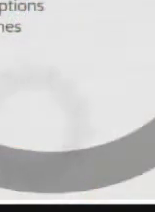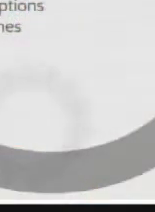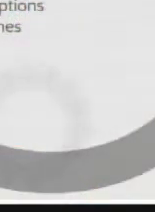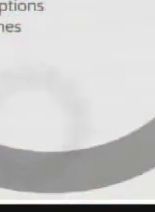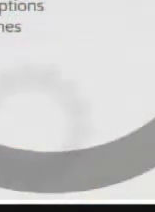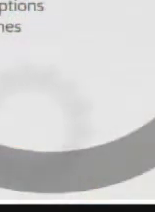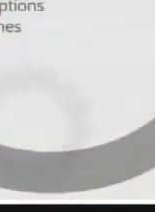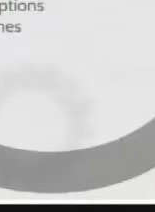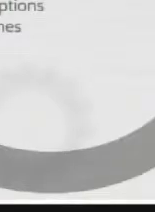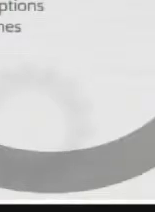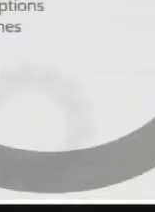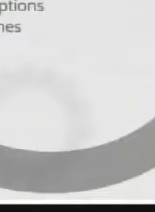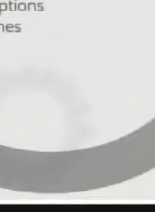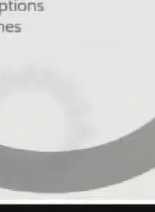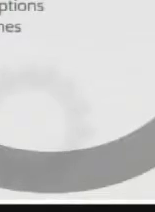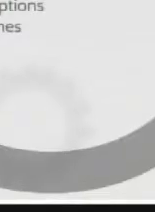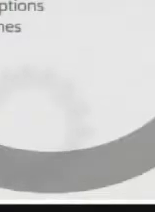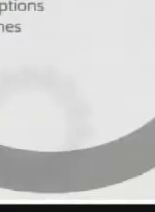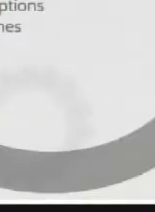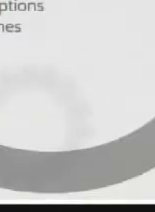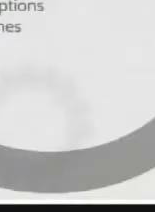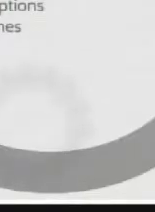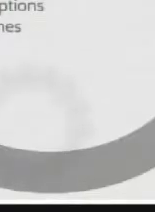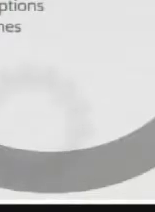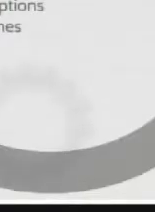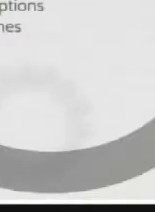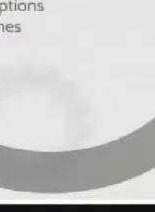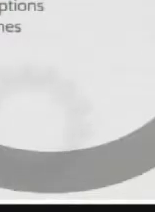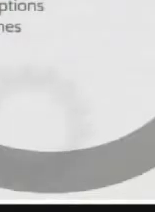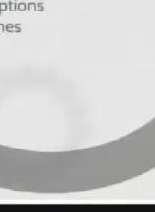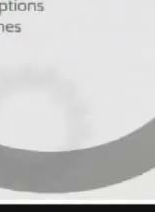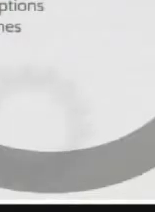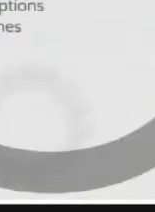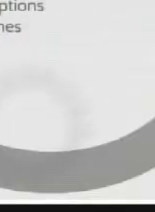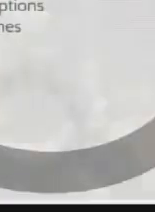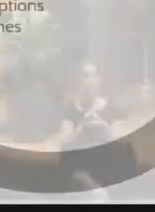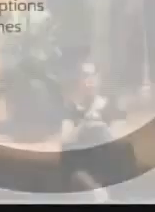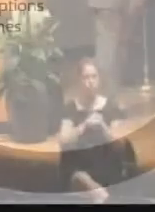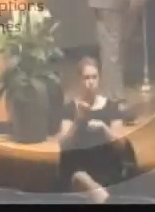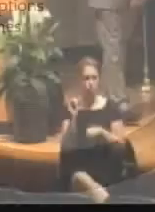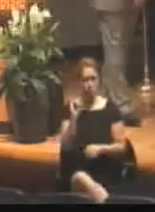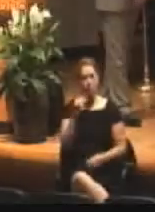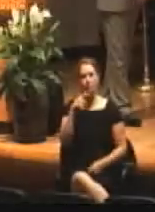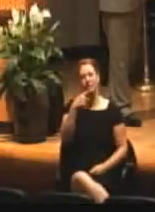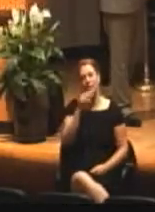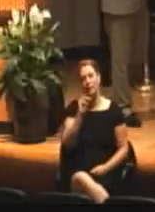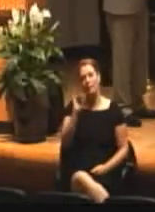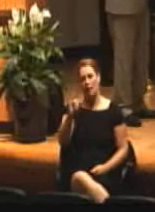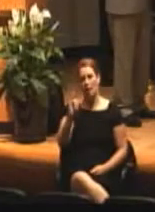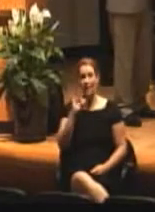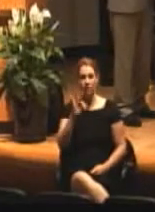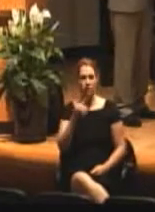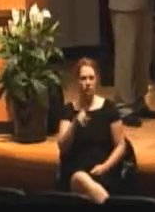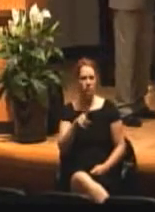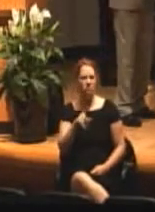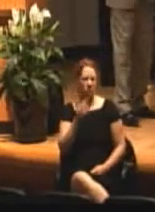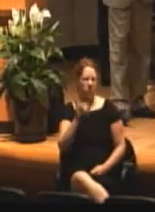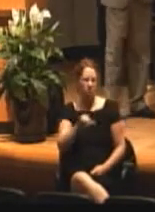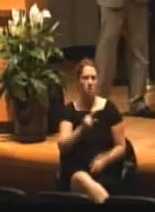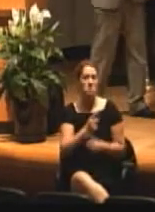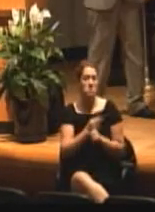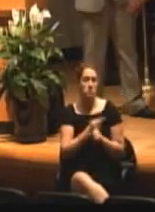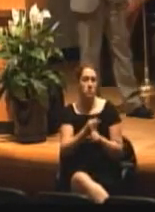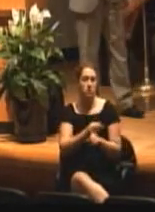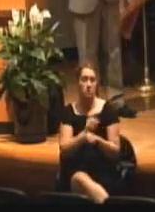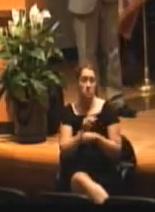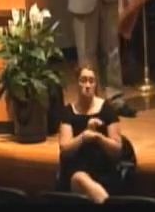will have monthly mortgage insurance or PMI if you have less than 20% down. And that monthly mortgage insurance protects the